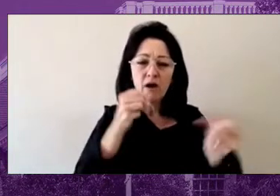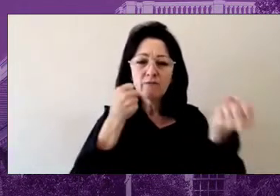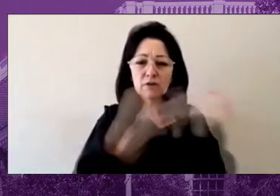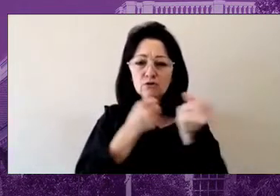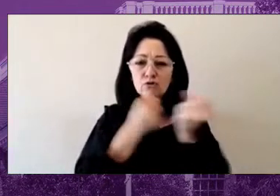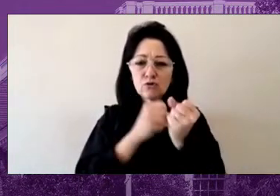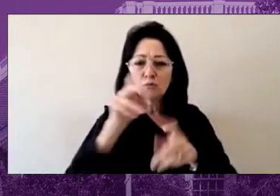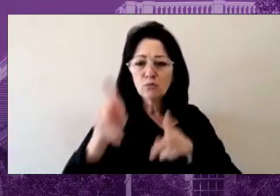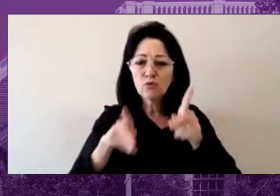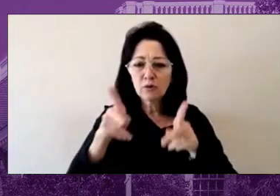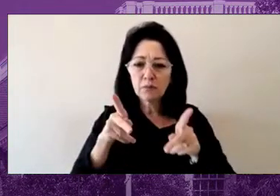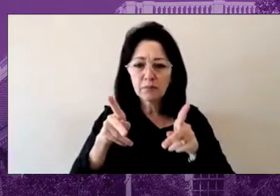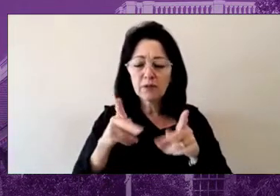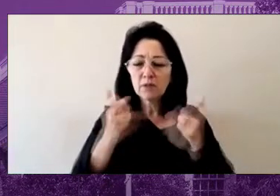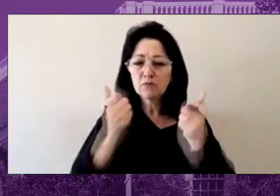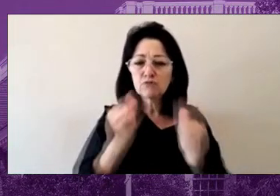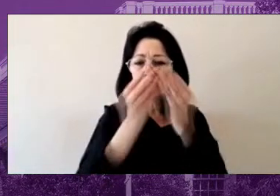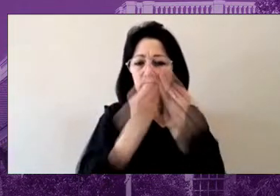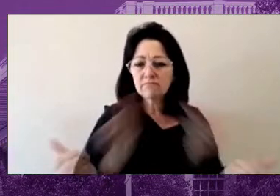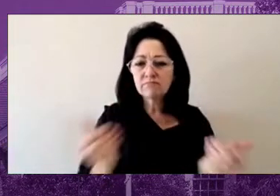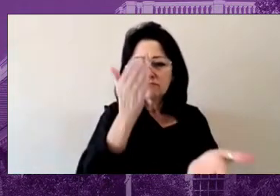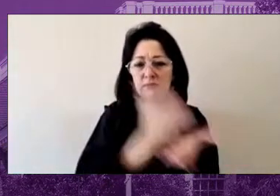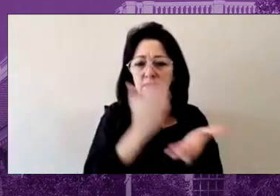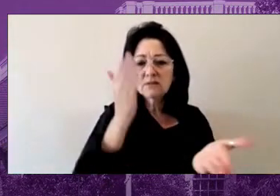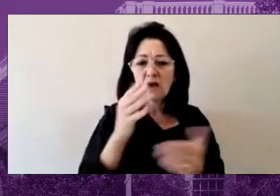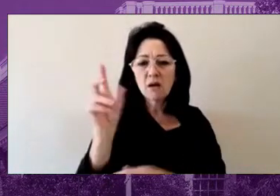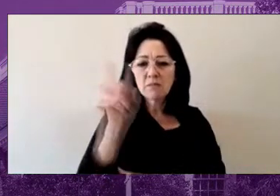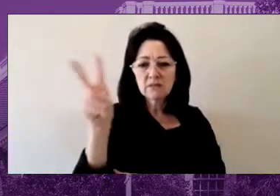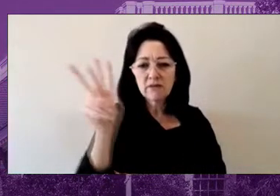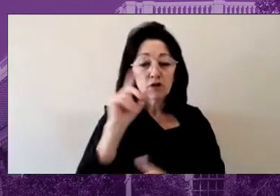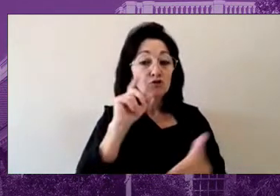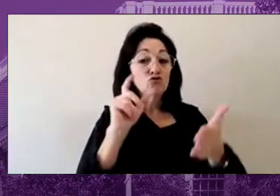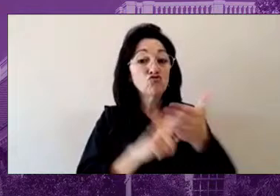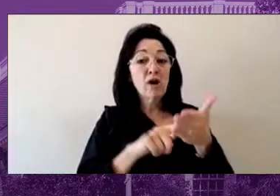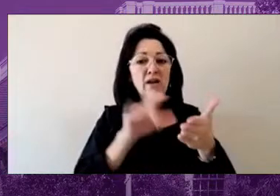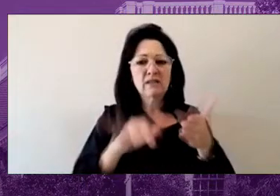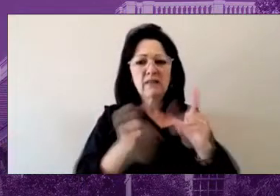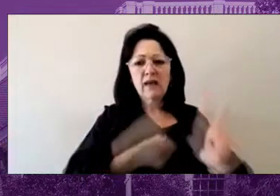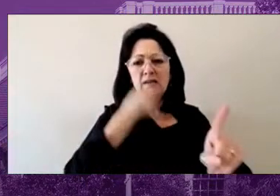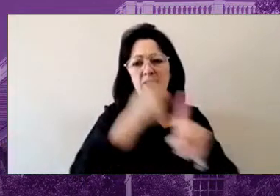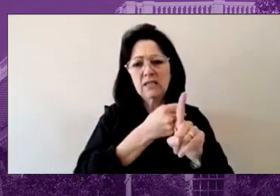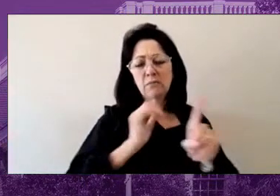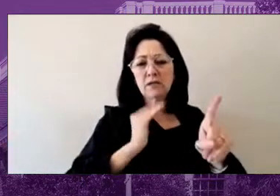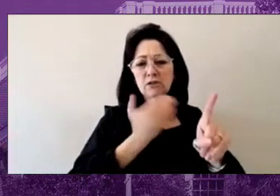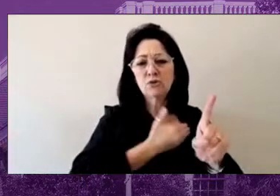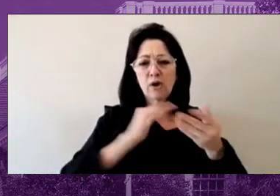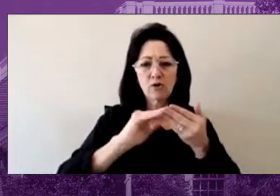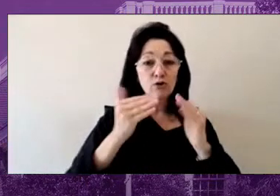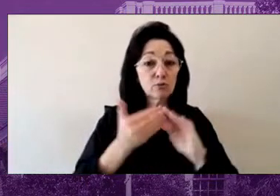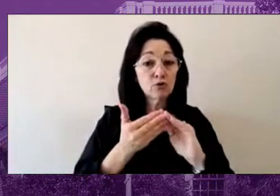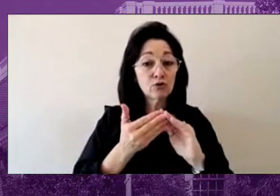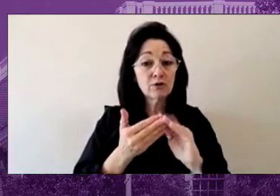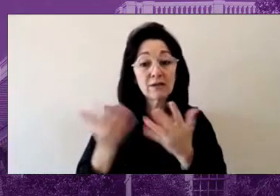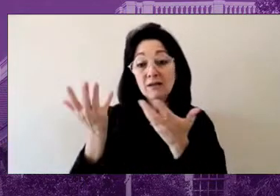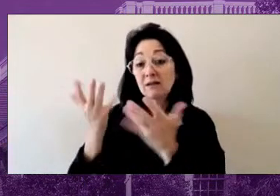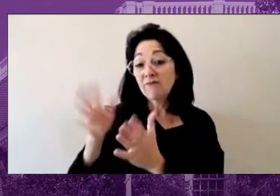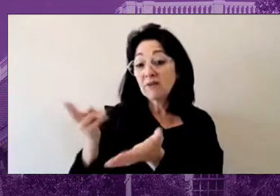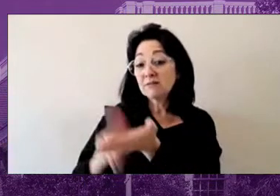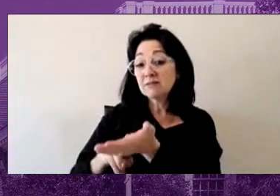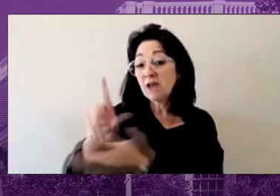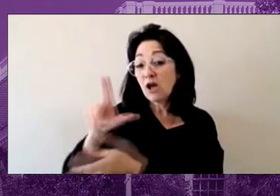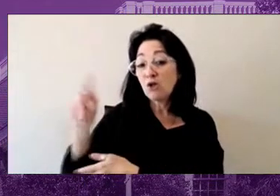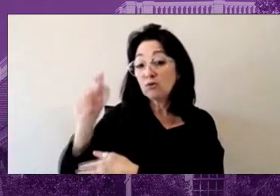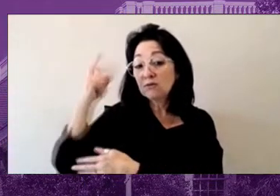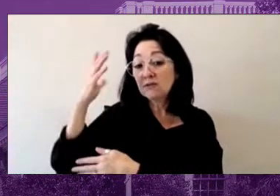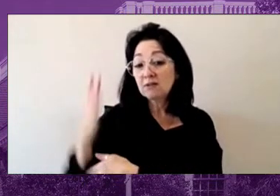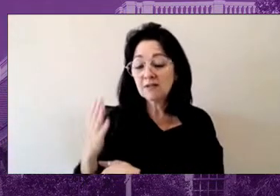to recognize the impact of domestic violence in our communities. It's been signed by the Lieutenant Governor, and now I've